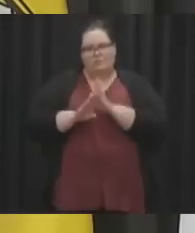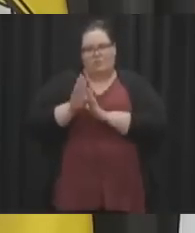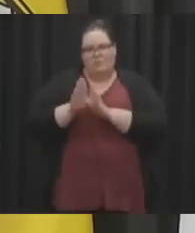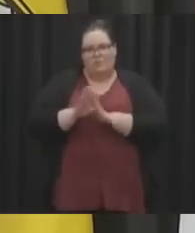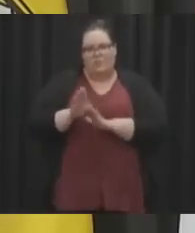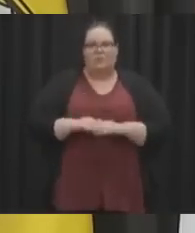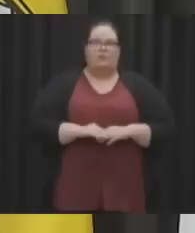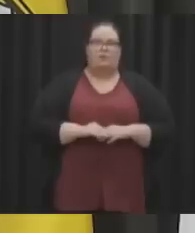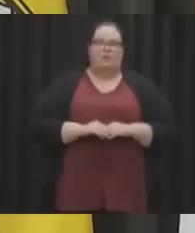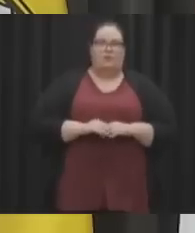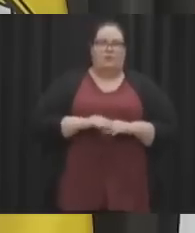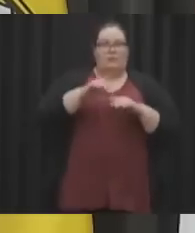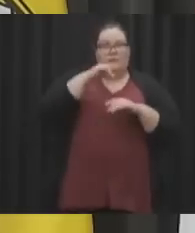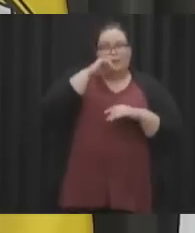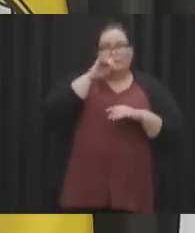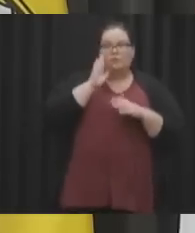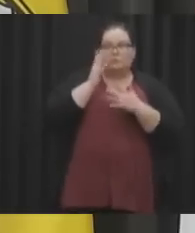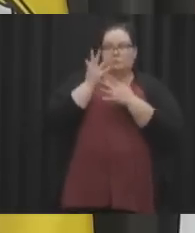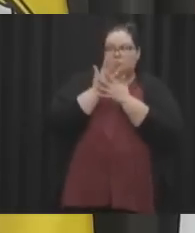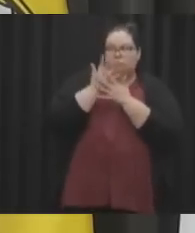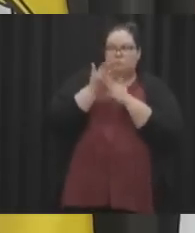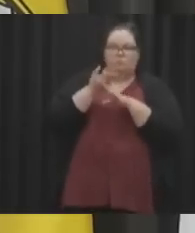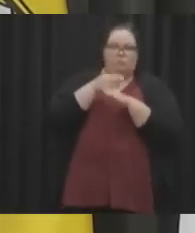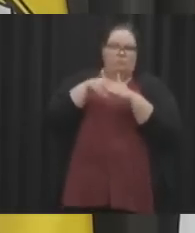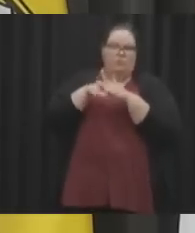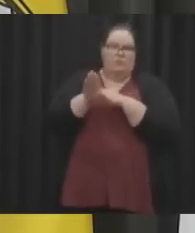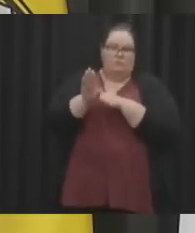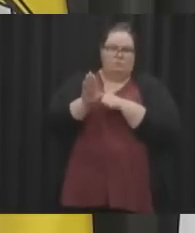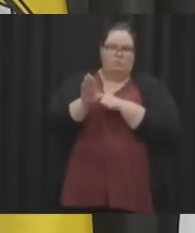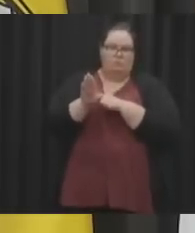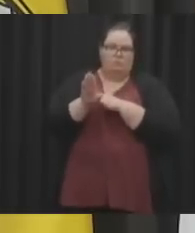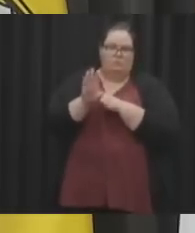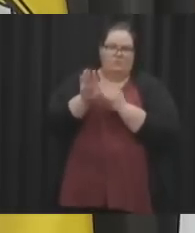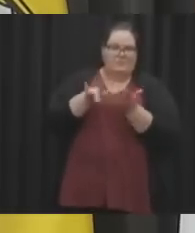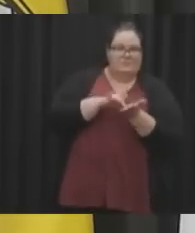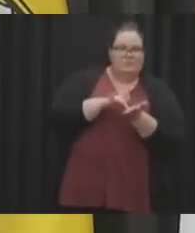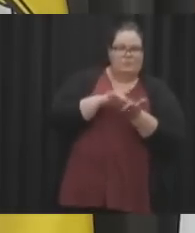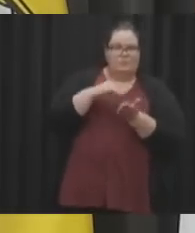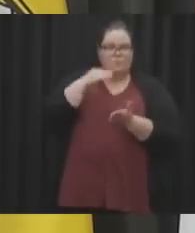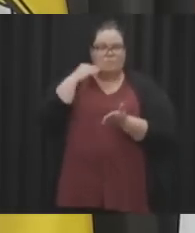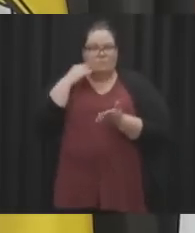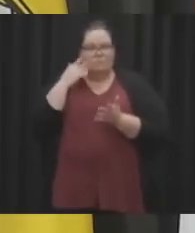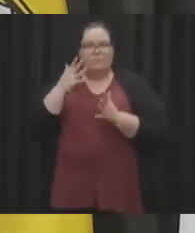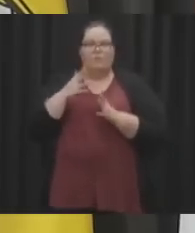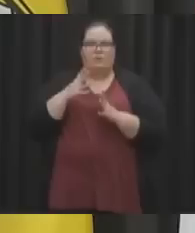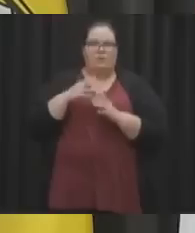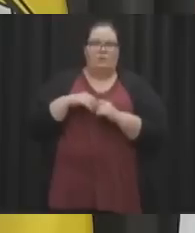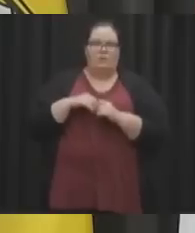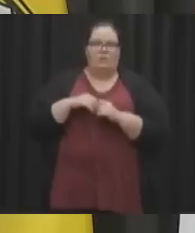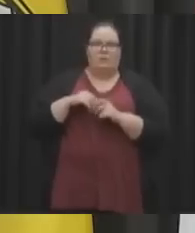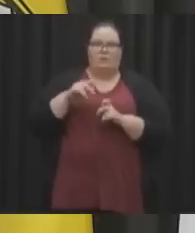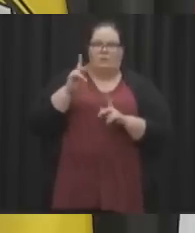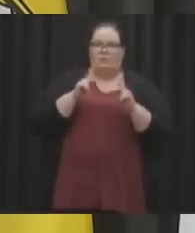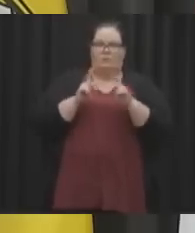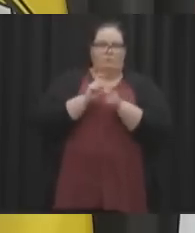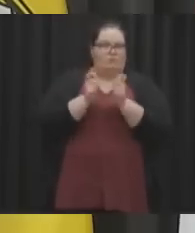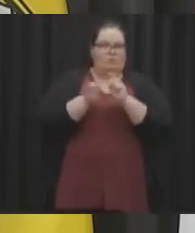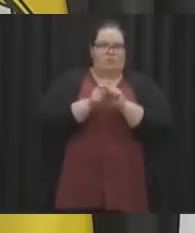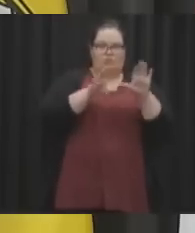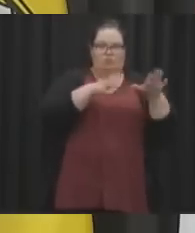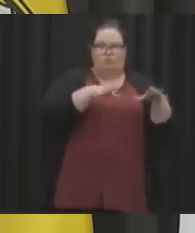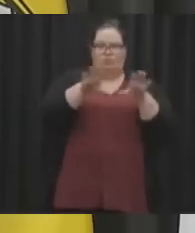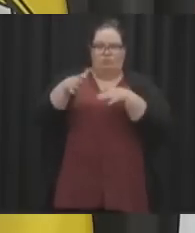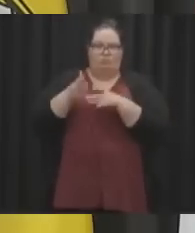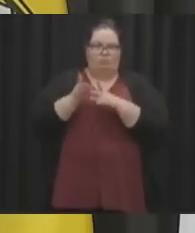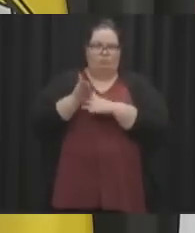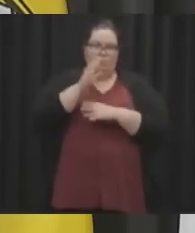are required at all times, including within the classroom, in common spaces, and outdoors. Exemptions will be when they are sitting at a desk, working